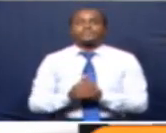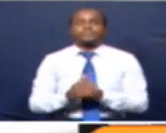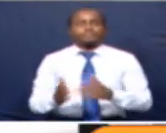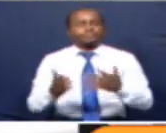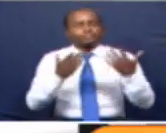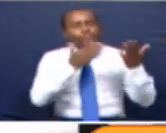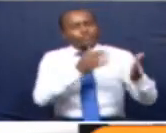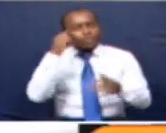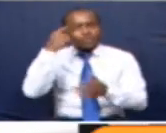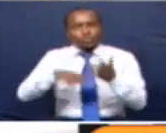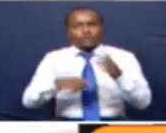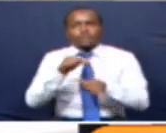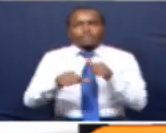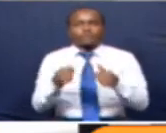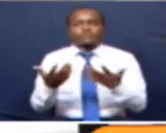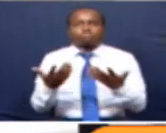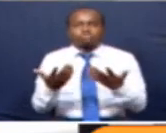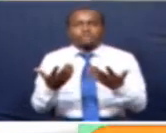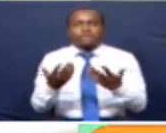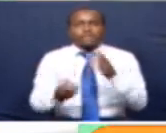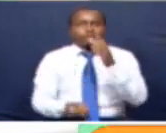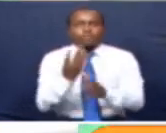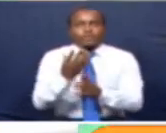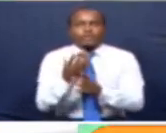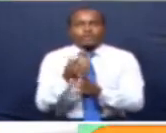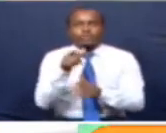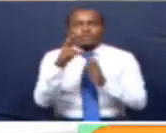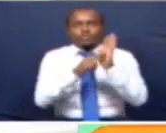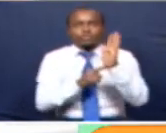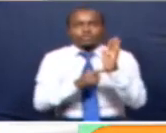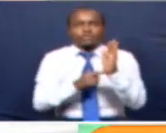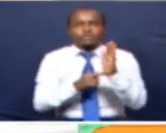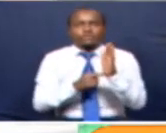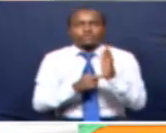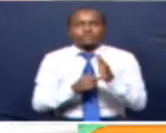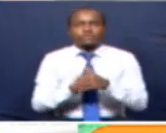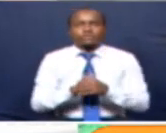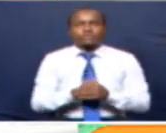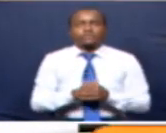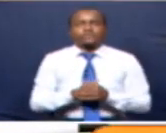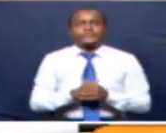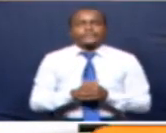what would go into the formulation of these guidelines? What sort of things do you think need to be considered?